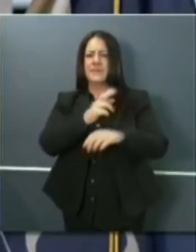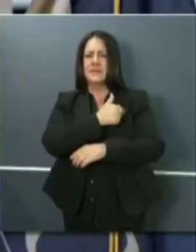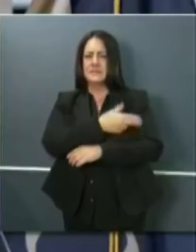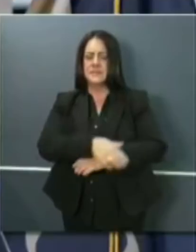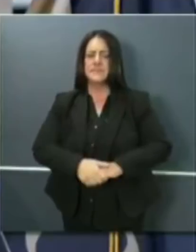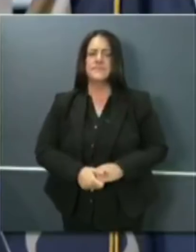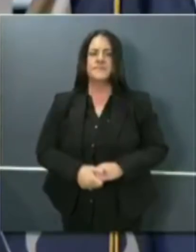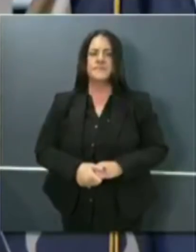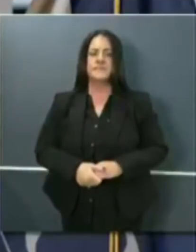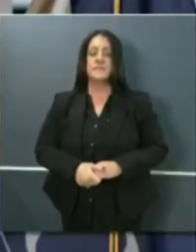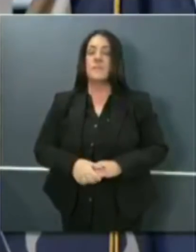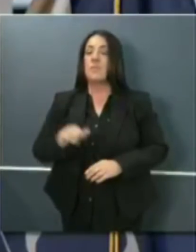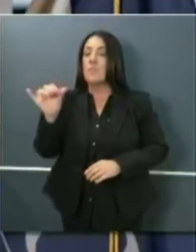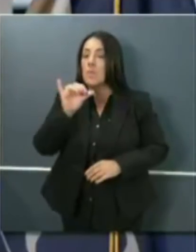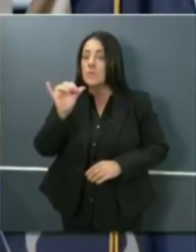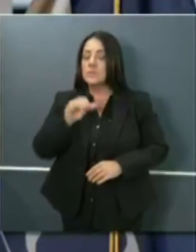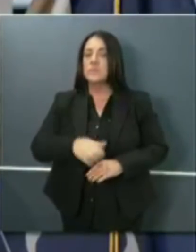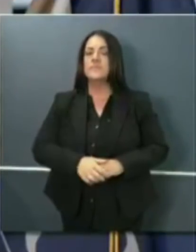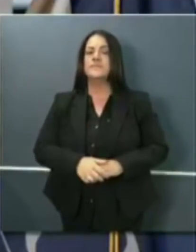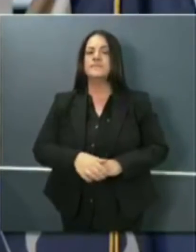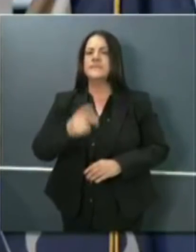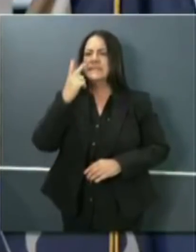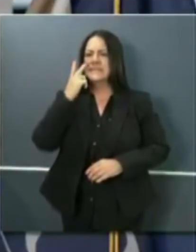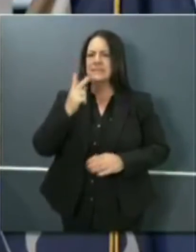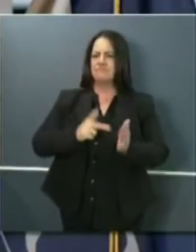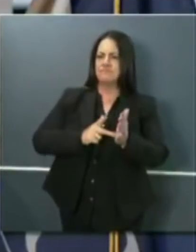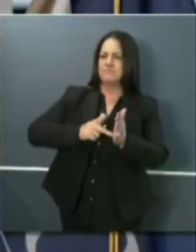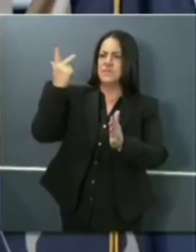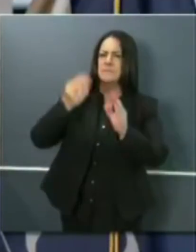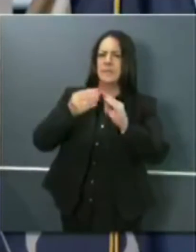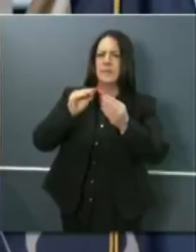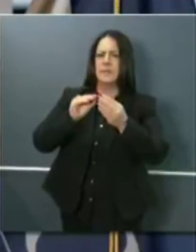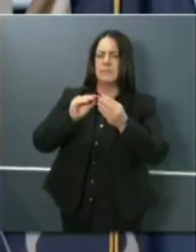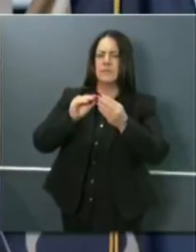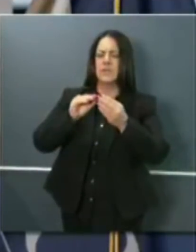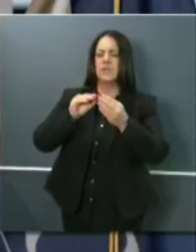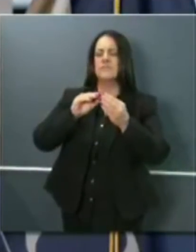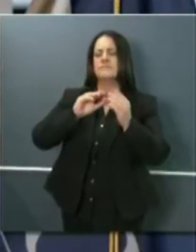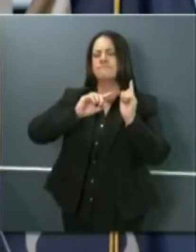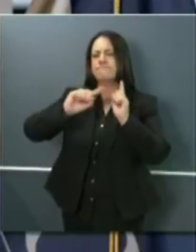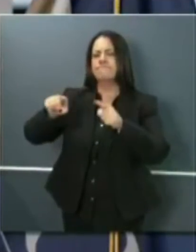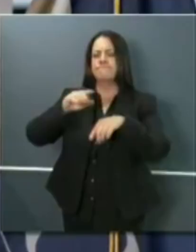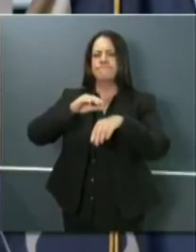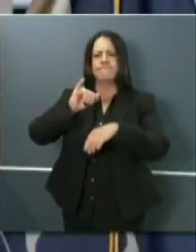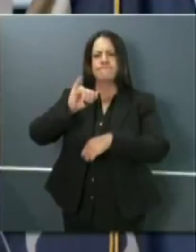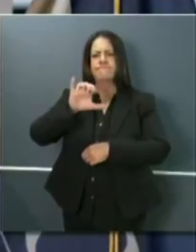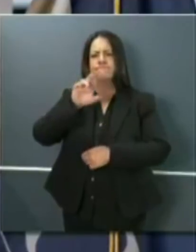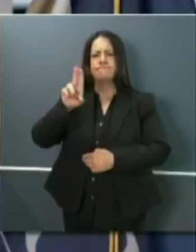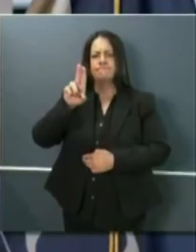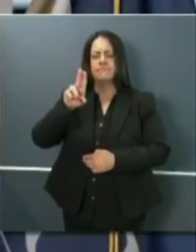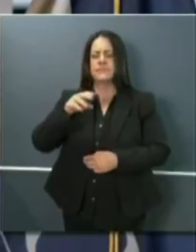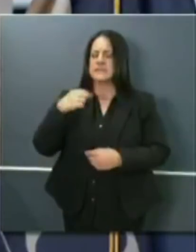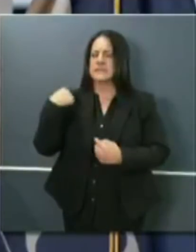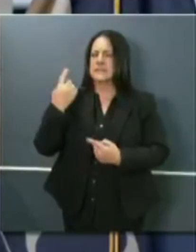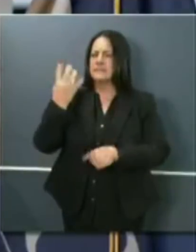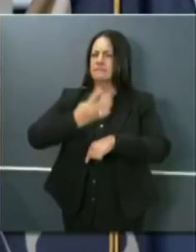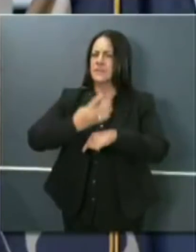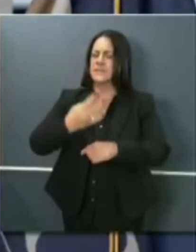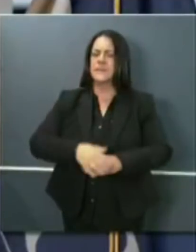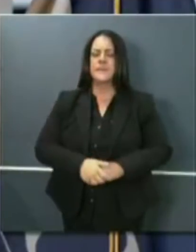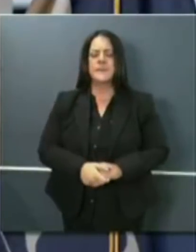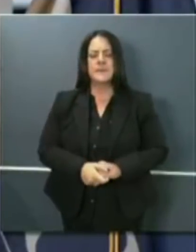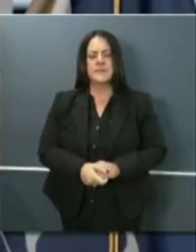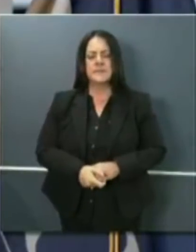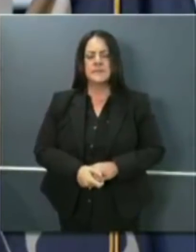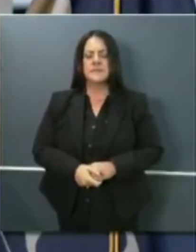a tripling of the number of ICU patients in our system in the last 4 days. These have